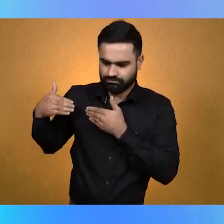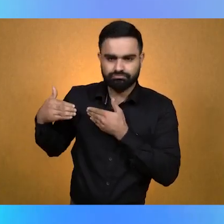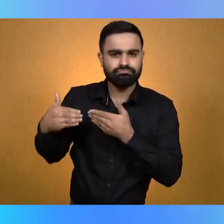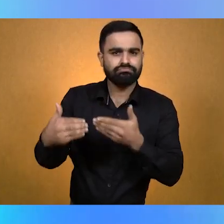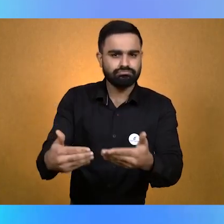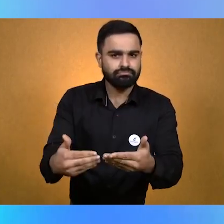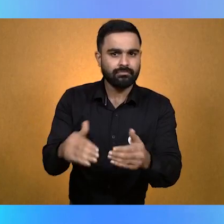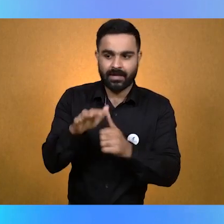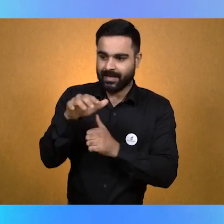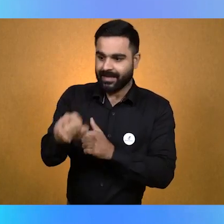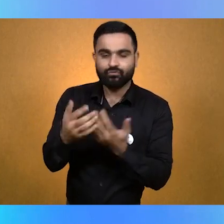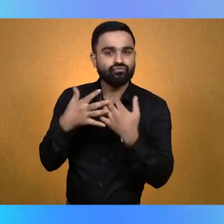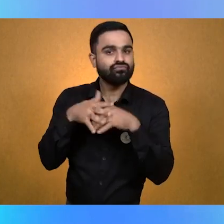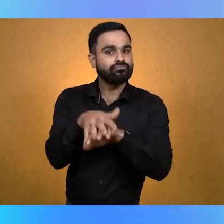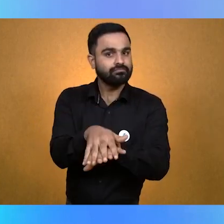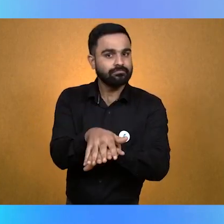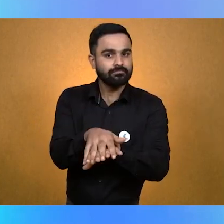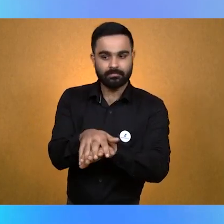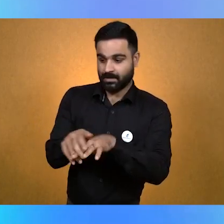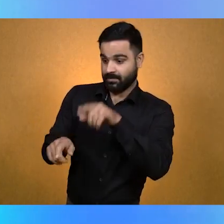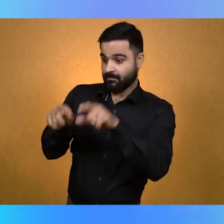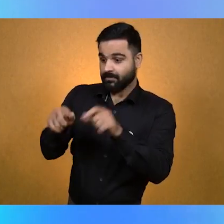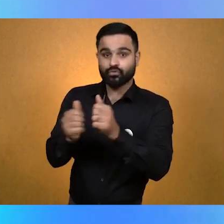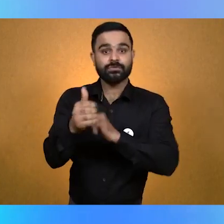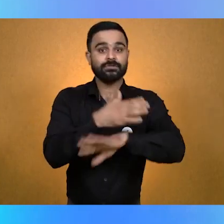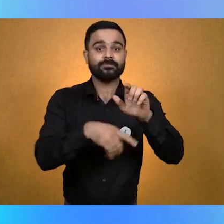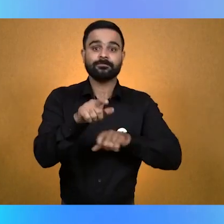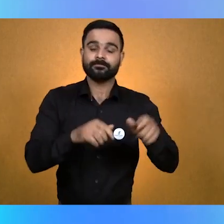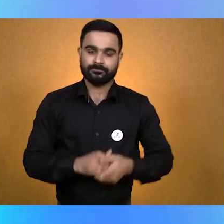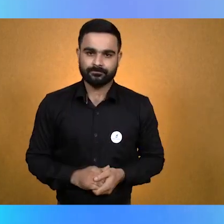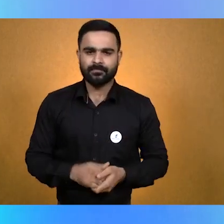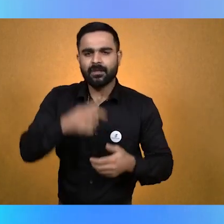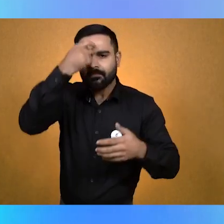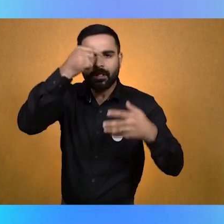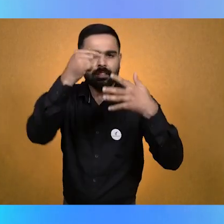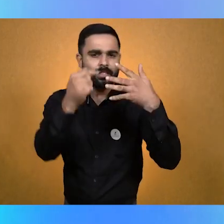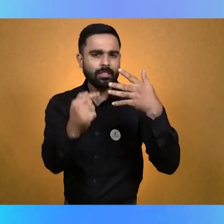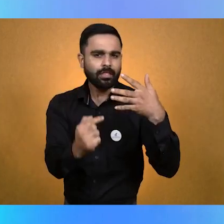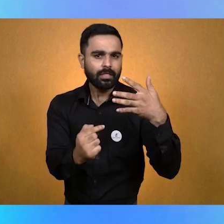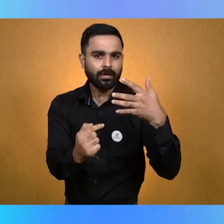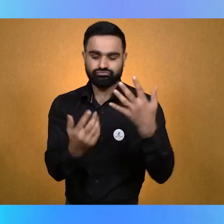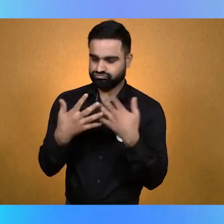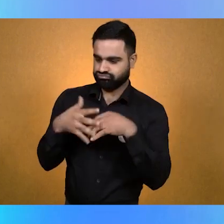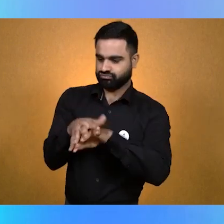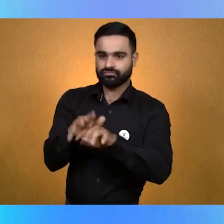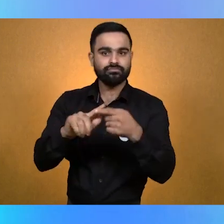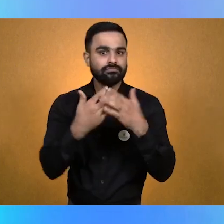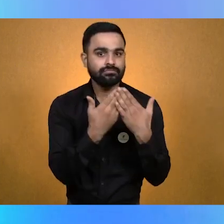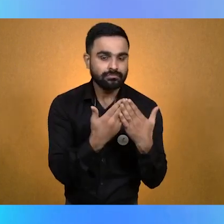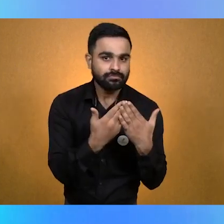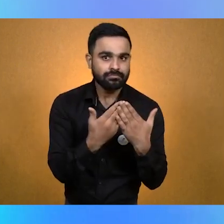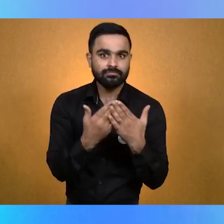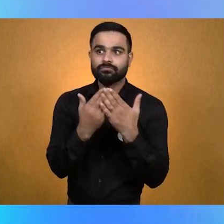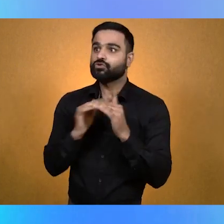around accessibility and inclusion for people with disabilities. Issues that have ranged from inclusive education